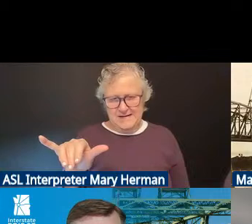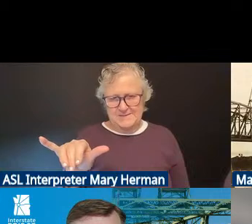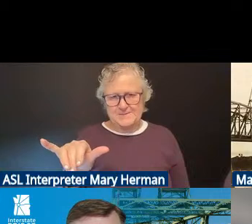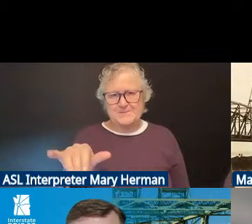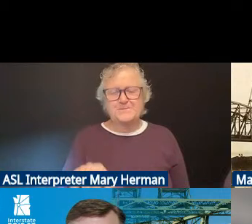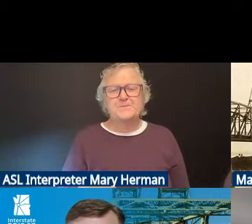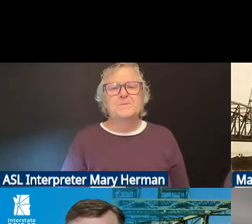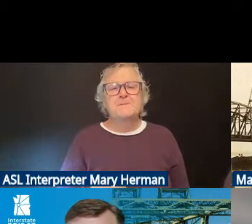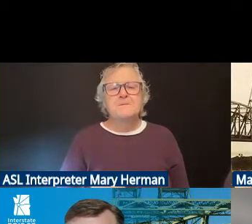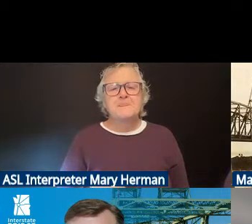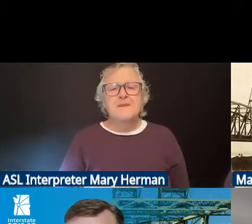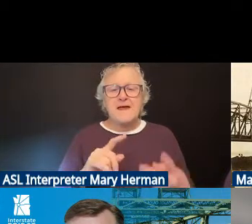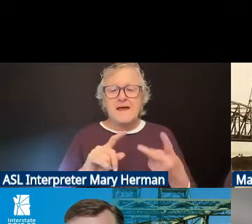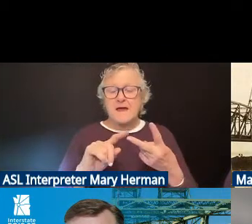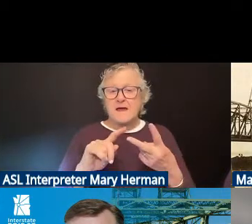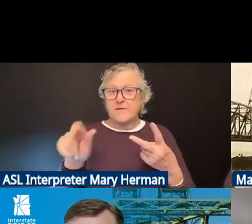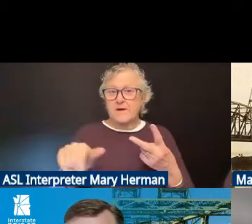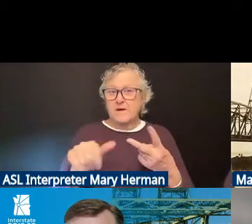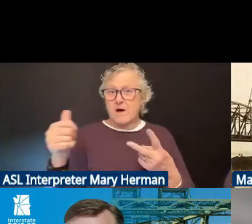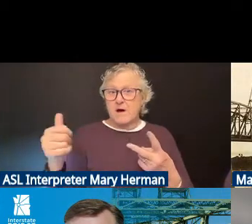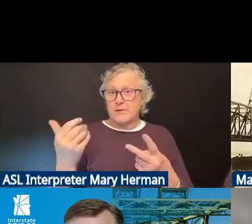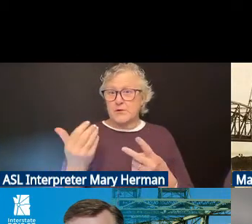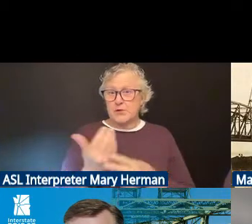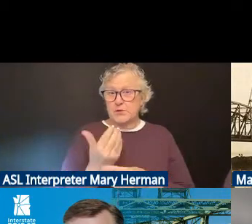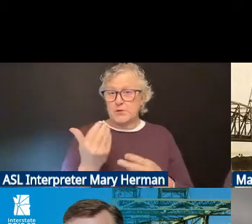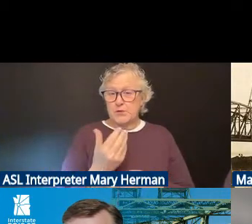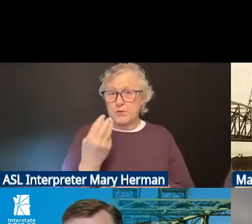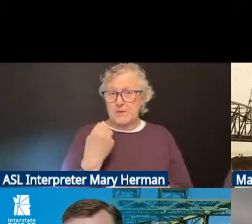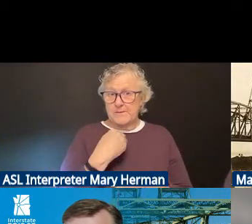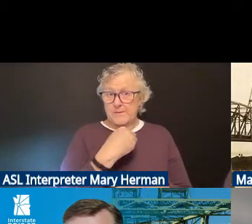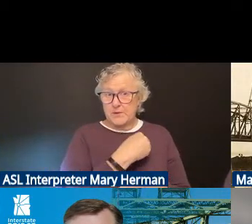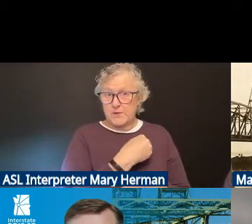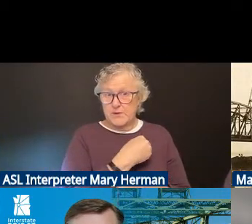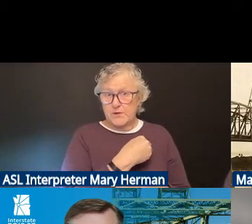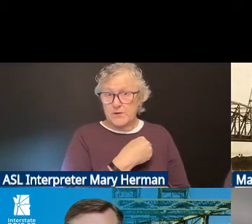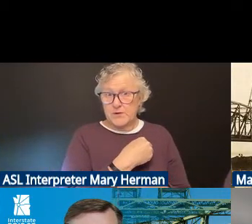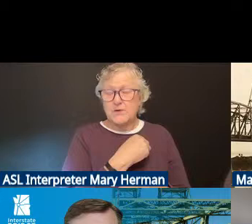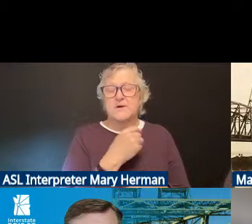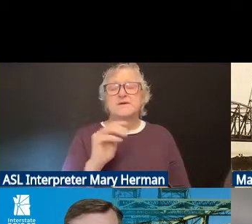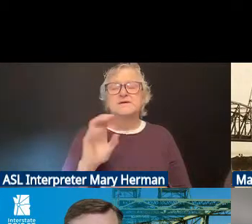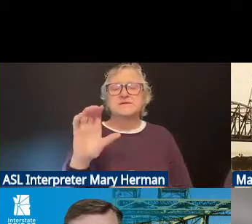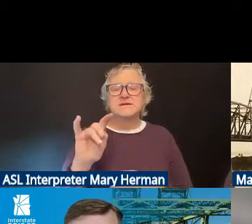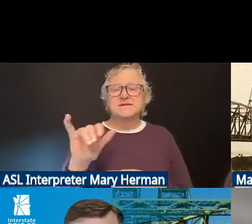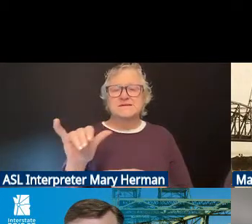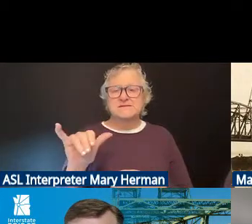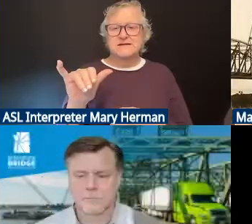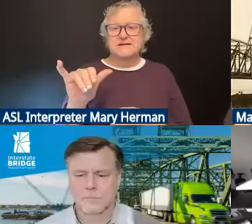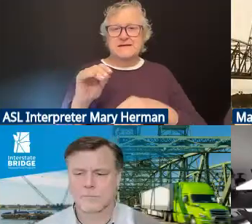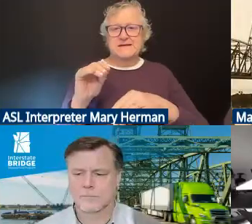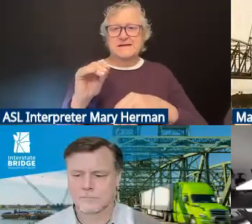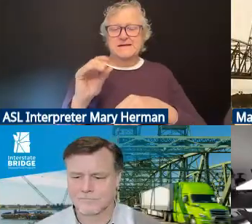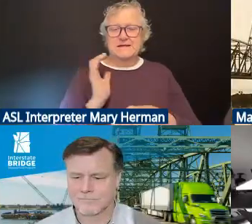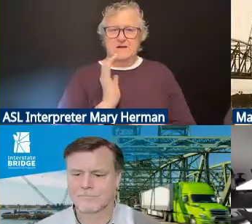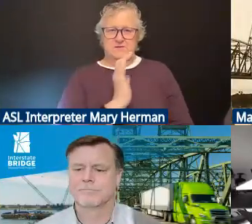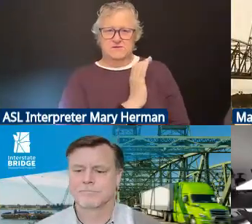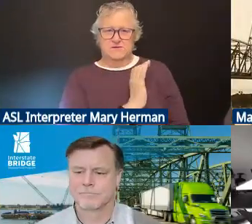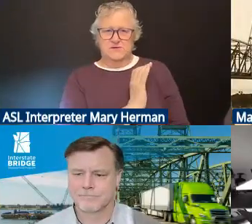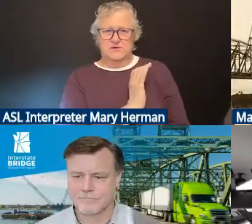The other new member that we have is City Councilor Olivia Clark from the City of